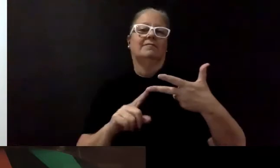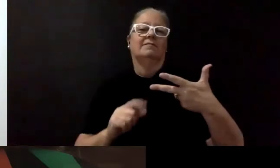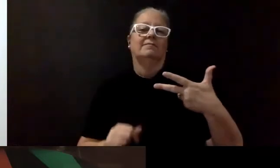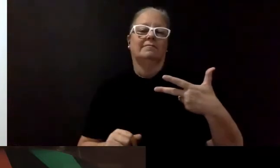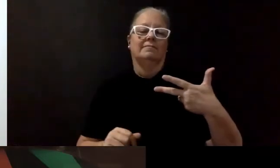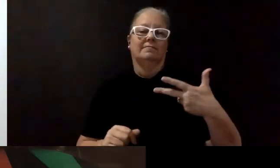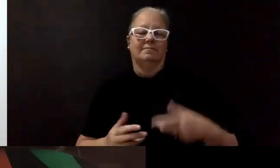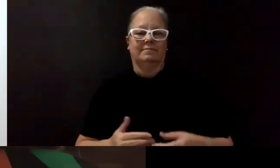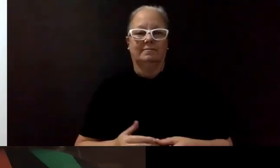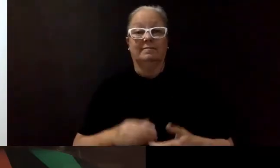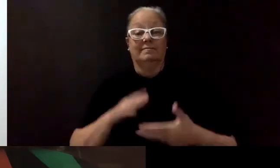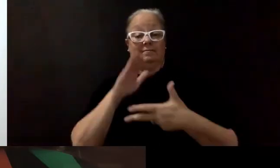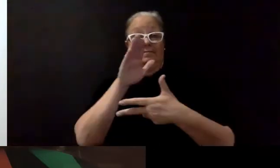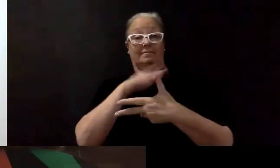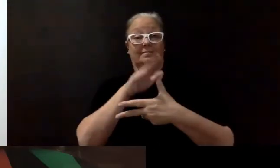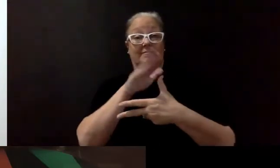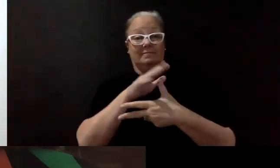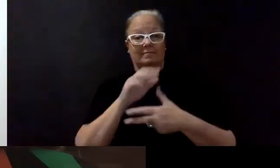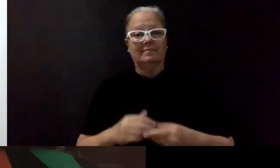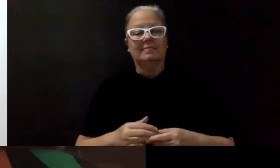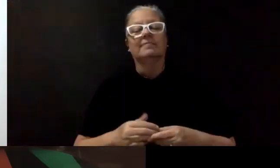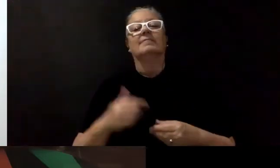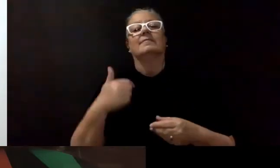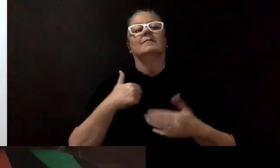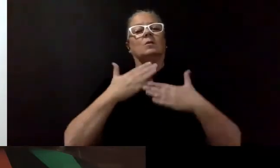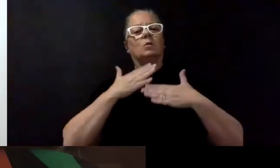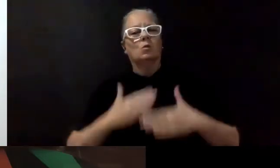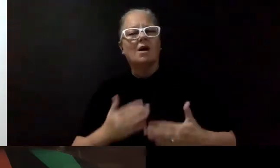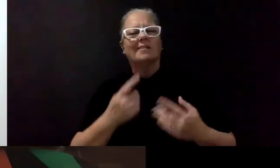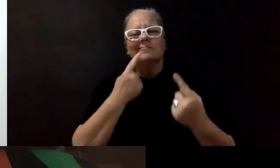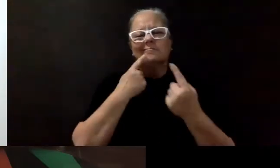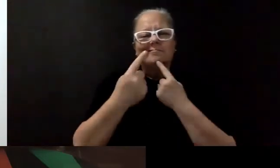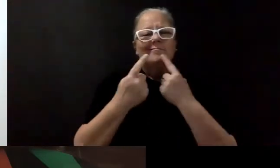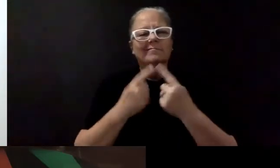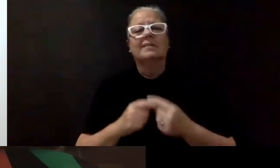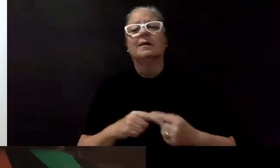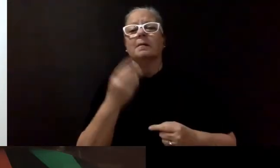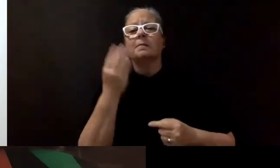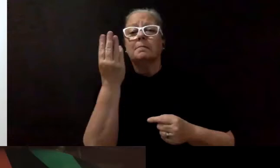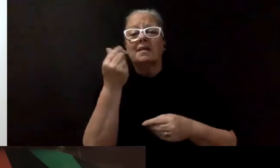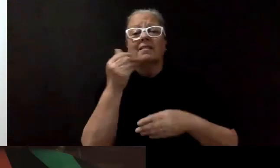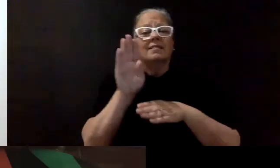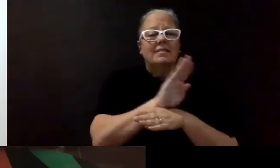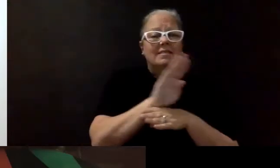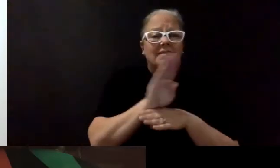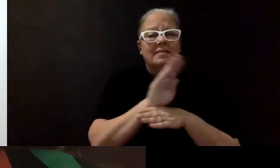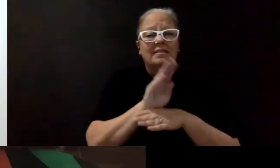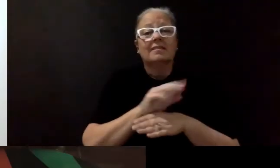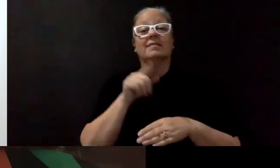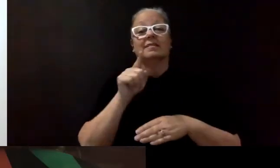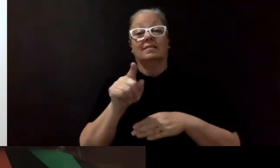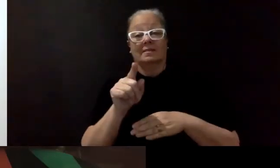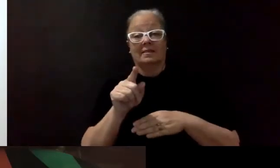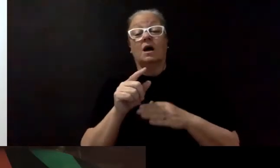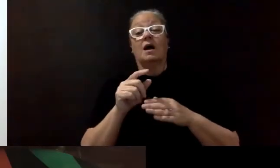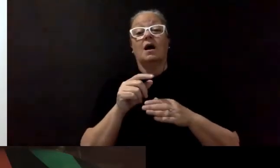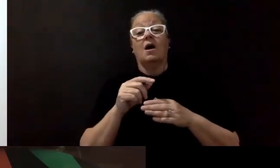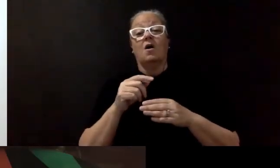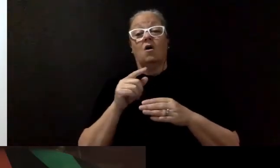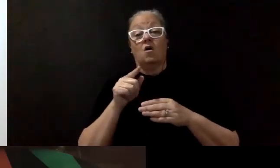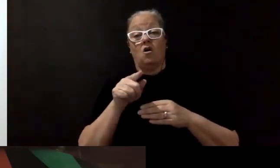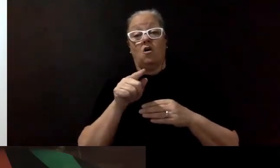third session will deal with how creative social enterprise Youth Arts New Zealand boosts the